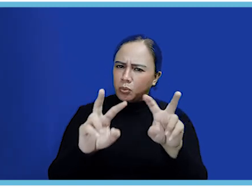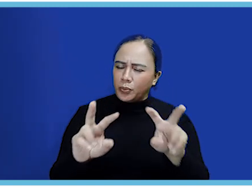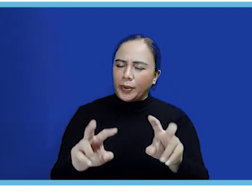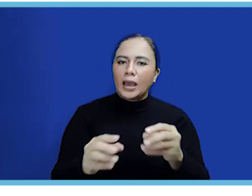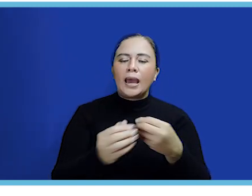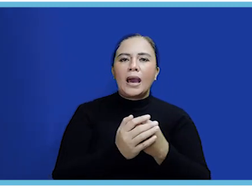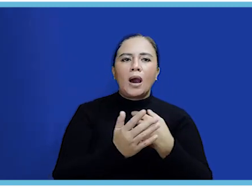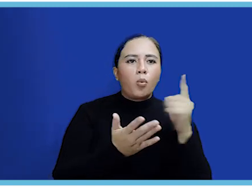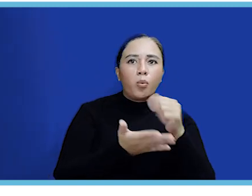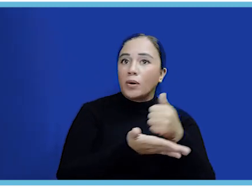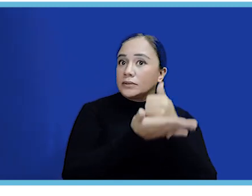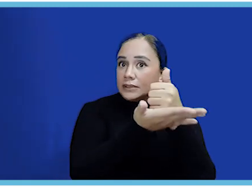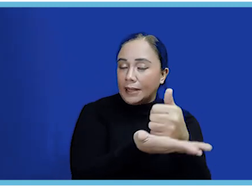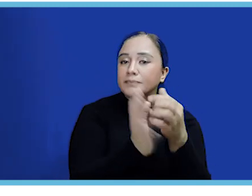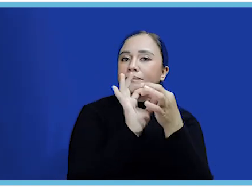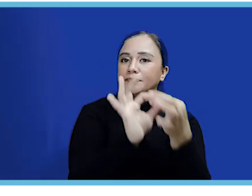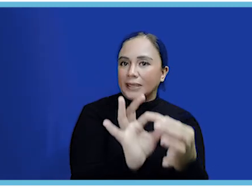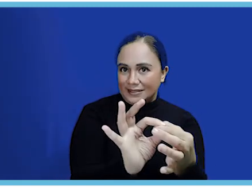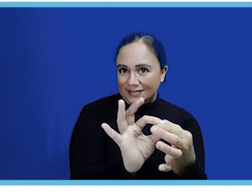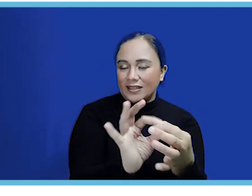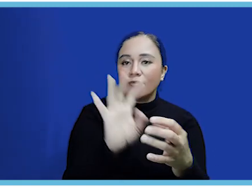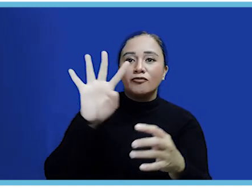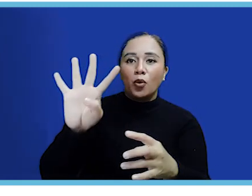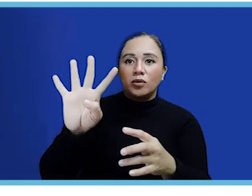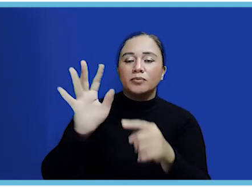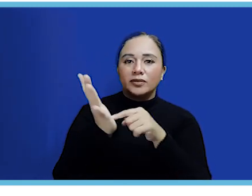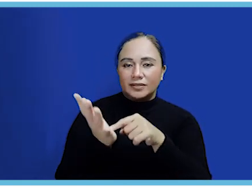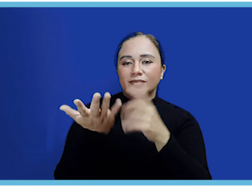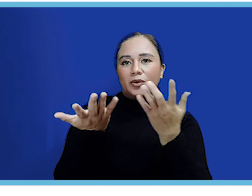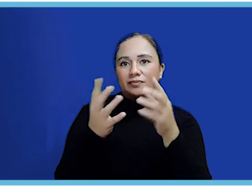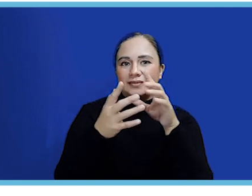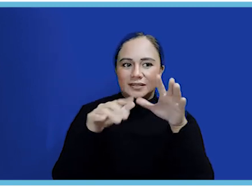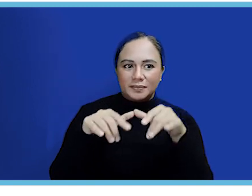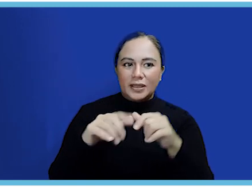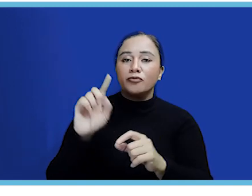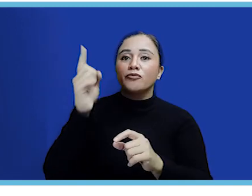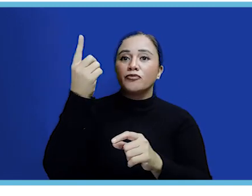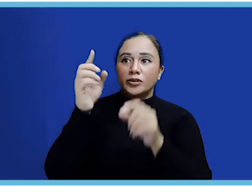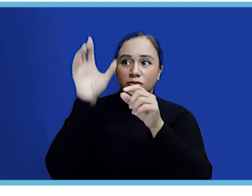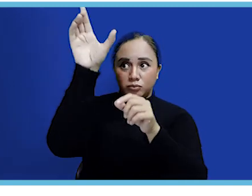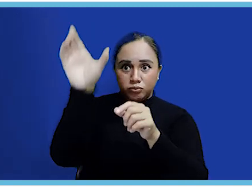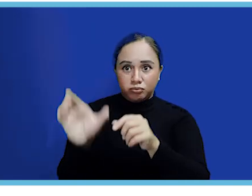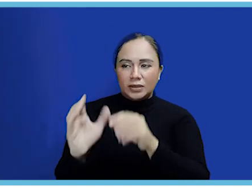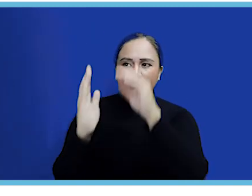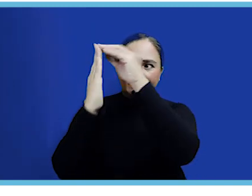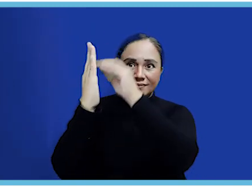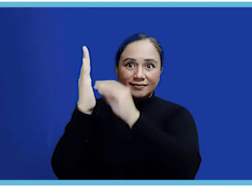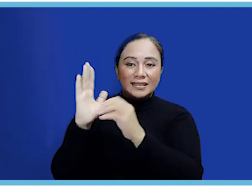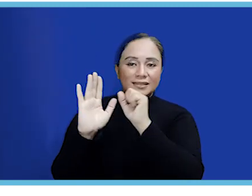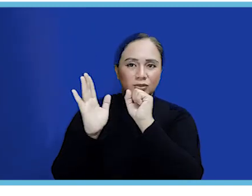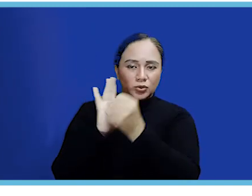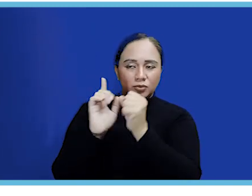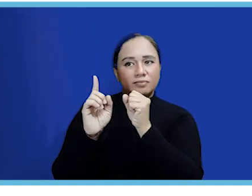them and supply the intervention based on the 4 models of disability. First column contains the